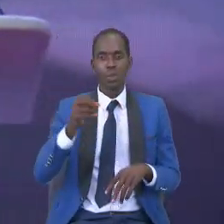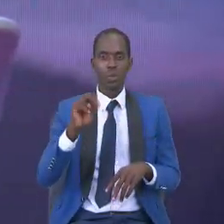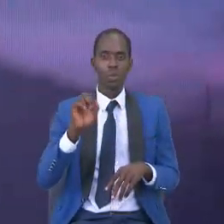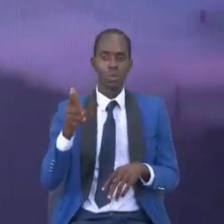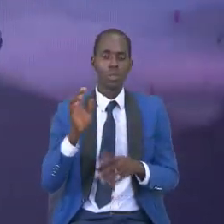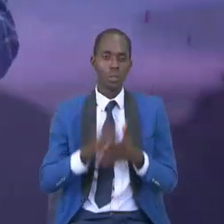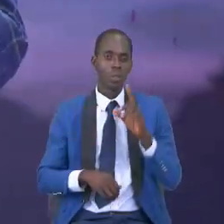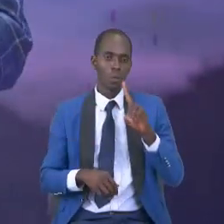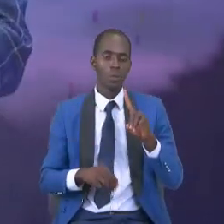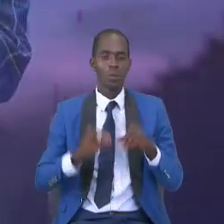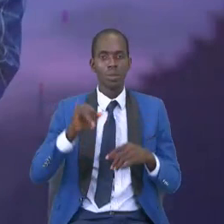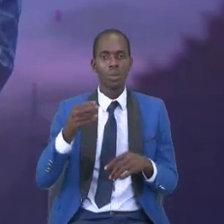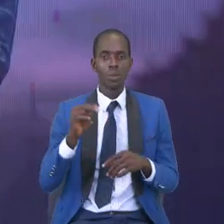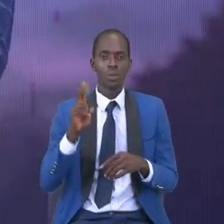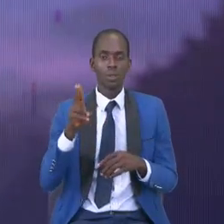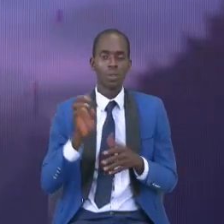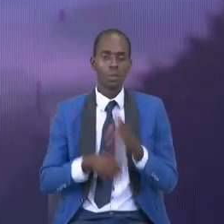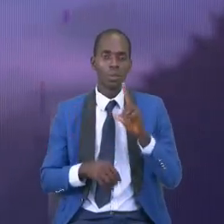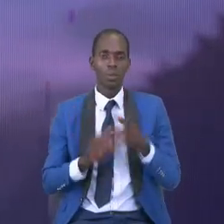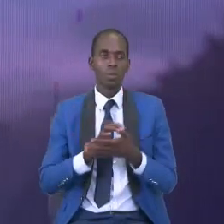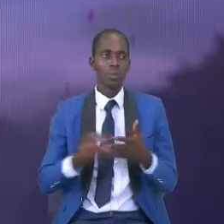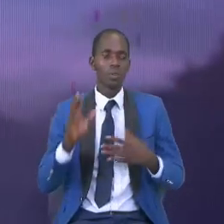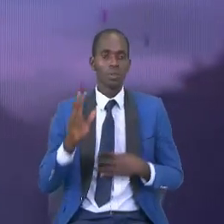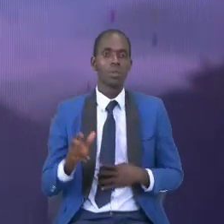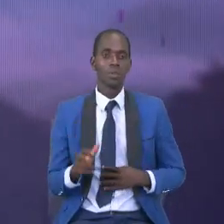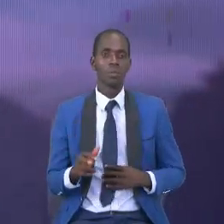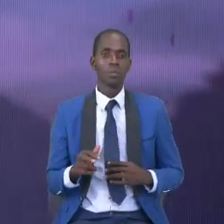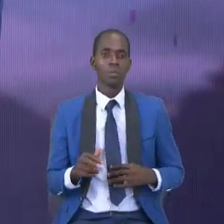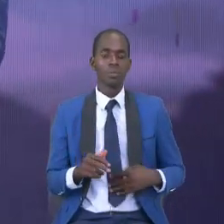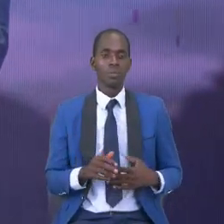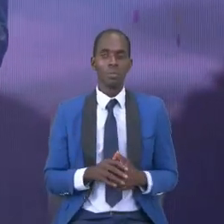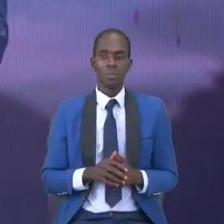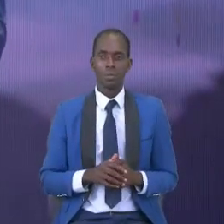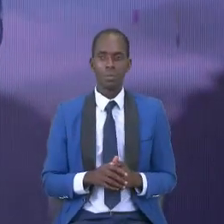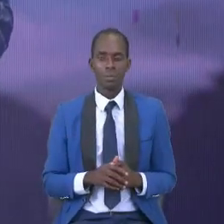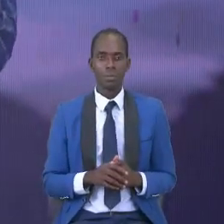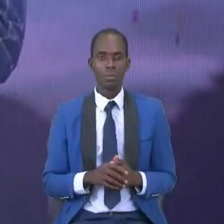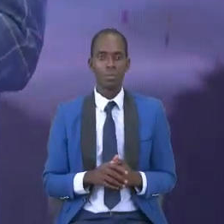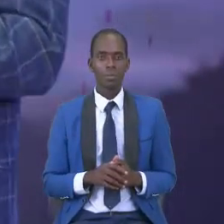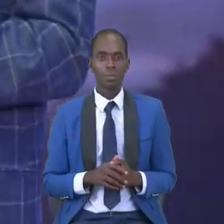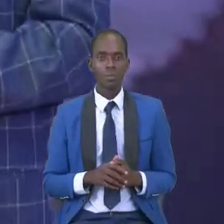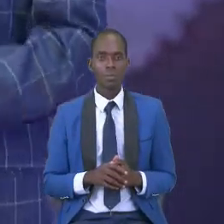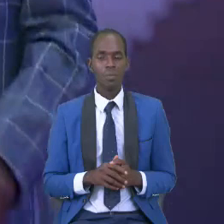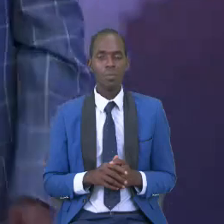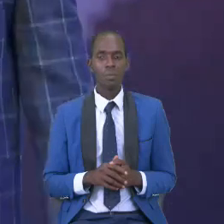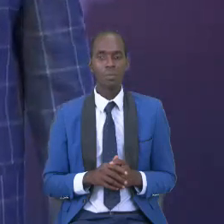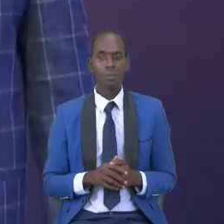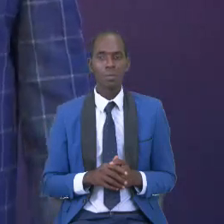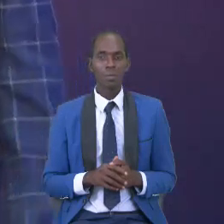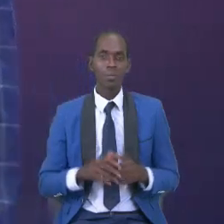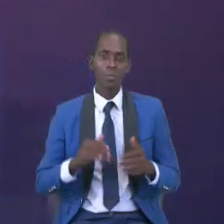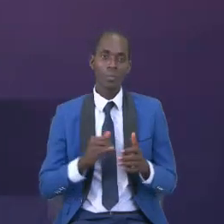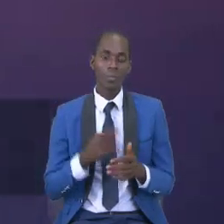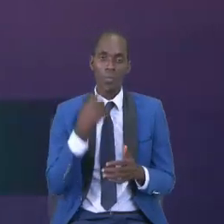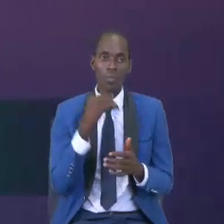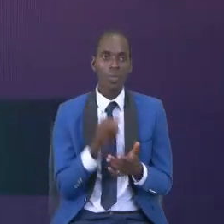1, and we're looking at verse 3. Jonah chapter 1, we're looking at verse 3. It says,